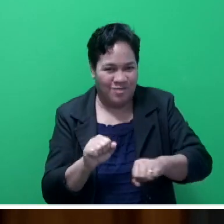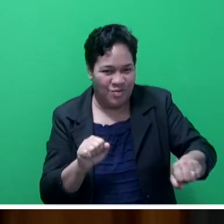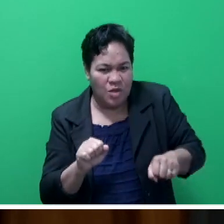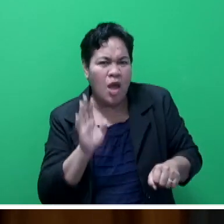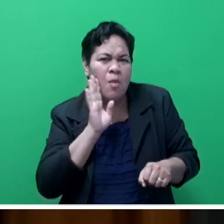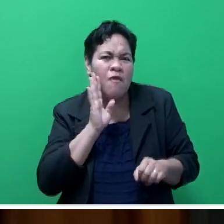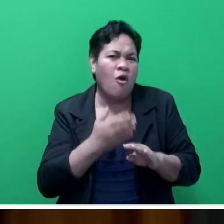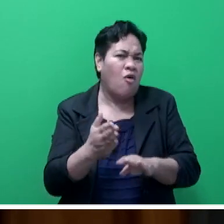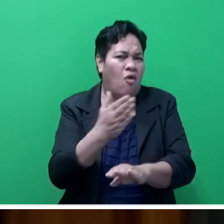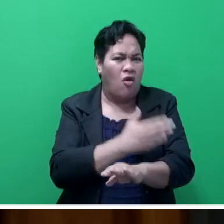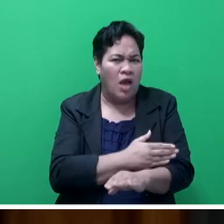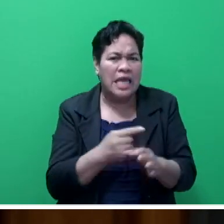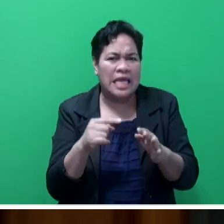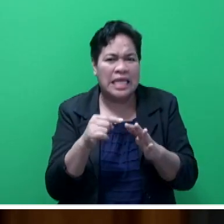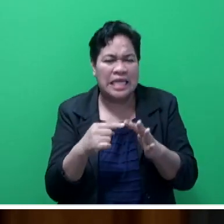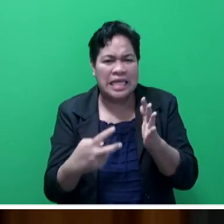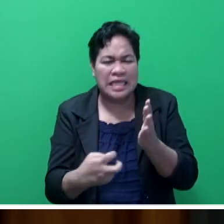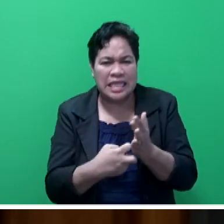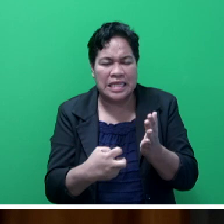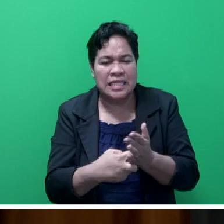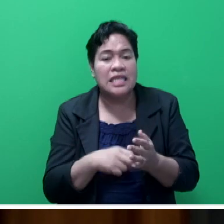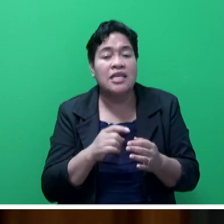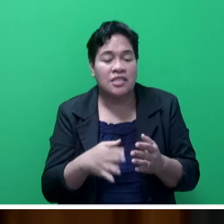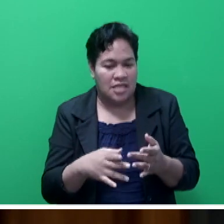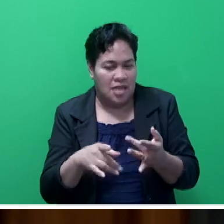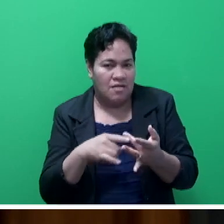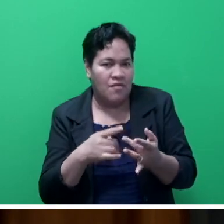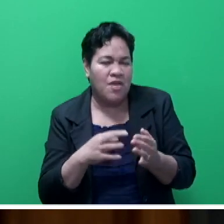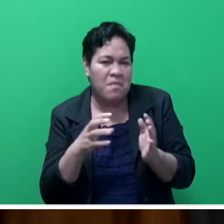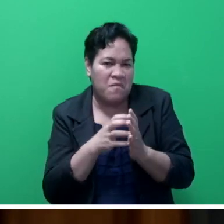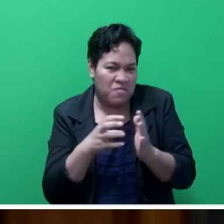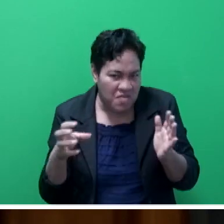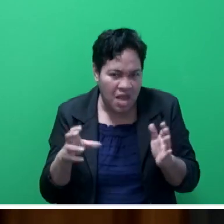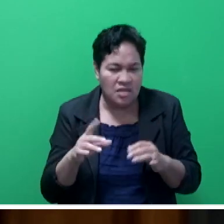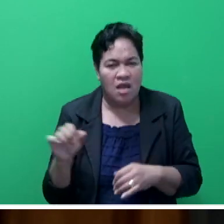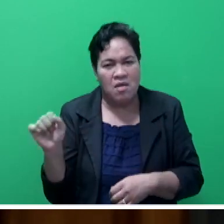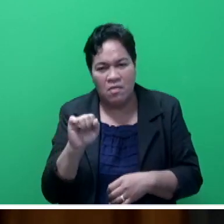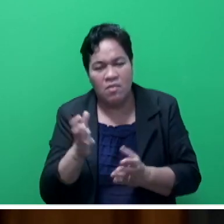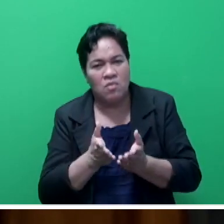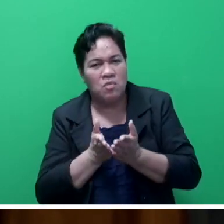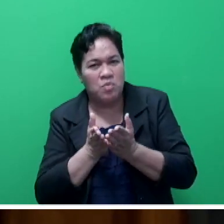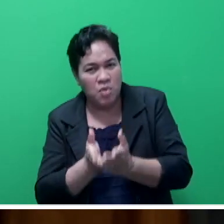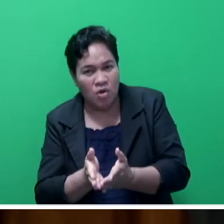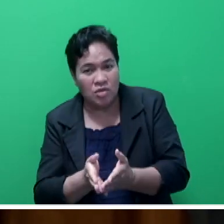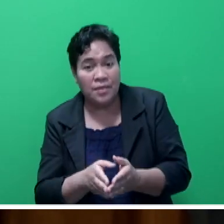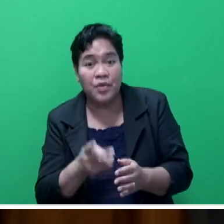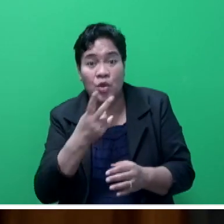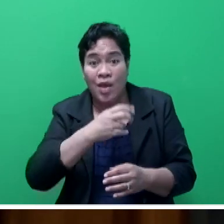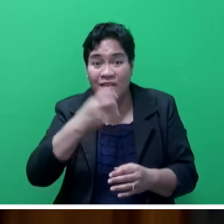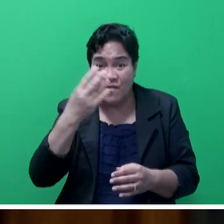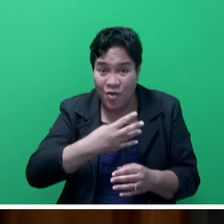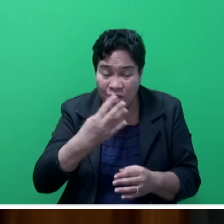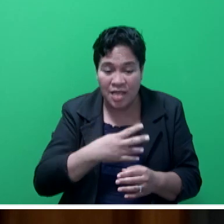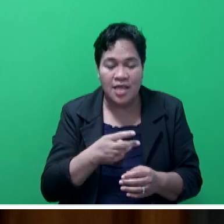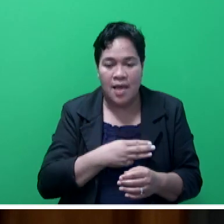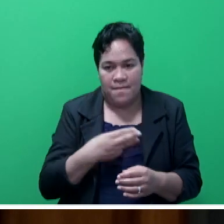introduced, rural service license, RSL that we know, minivans, trucks, and boats. Mr. Speaker, in 2014, the